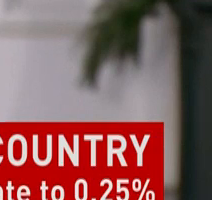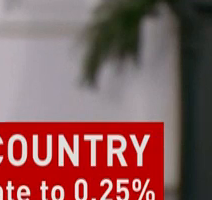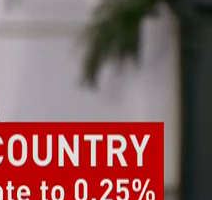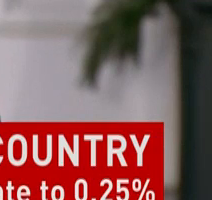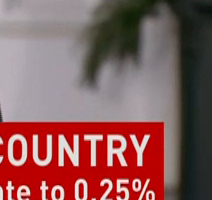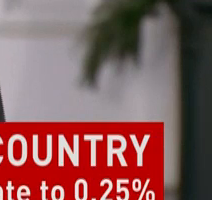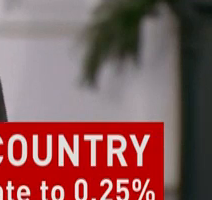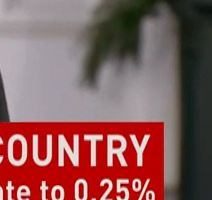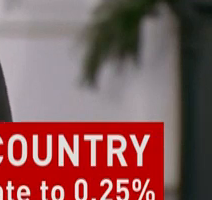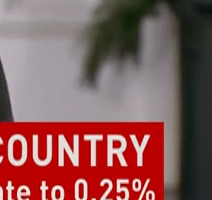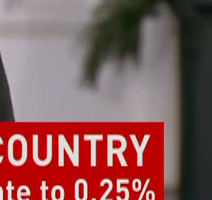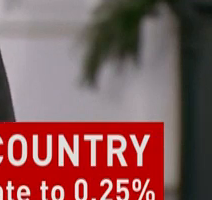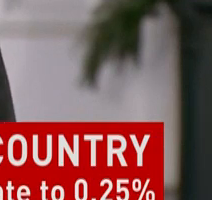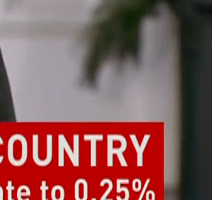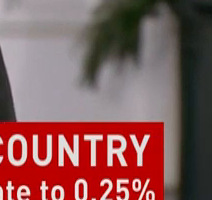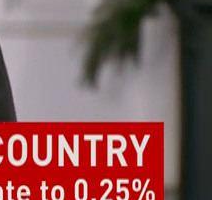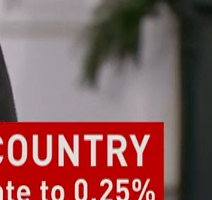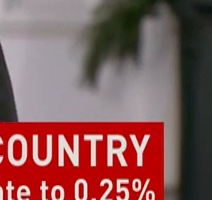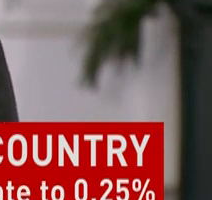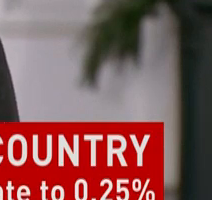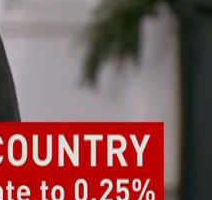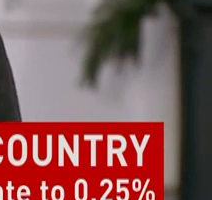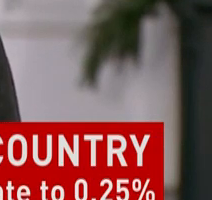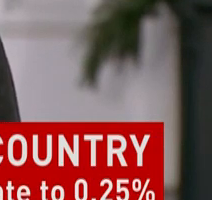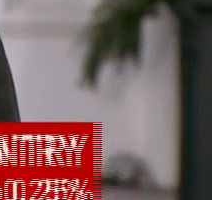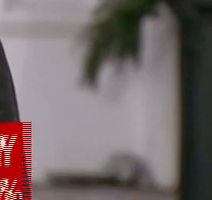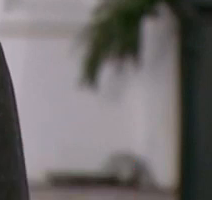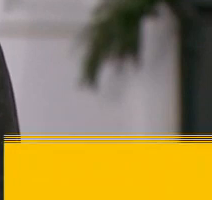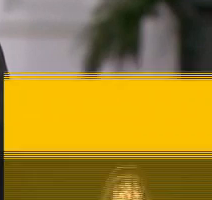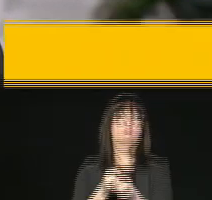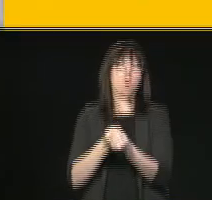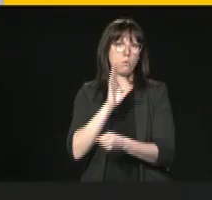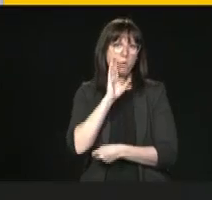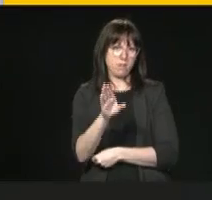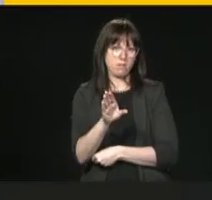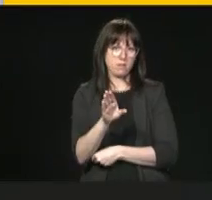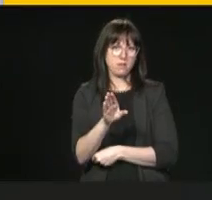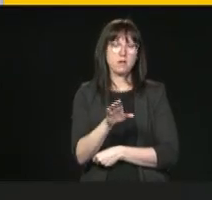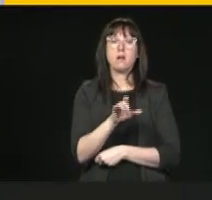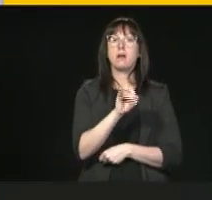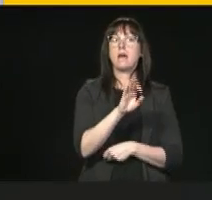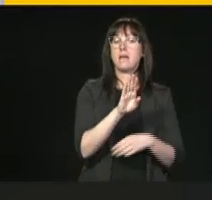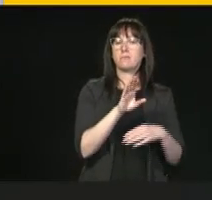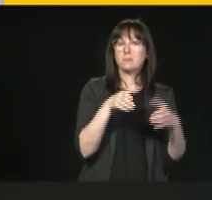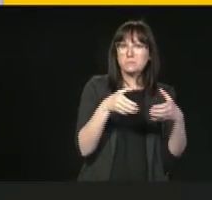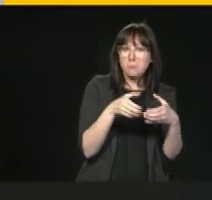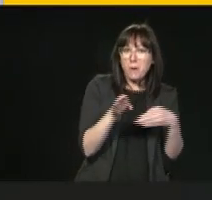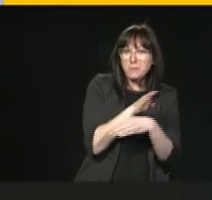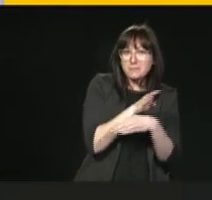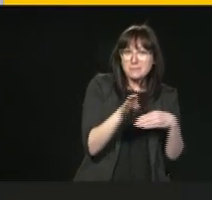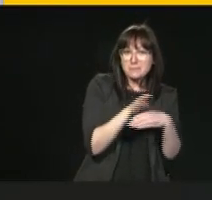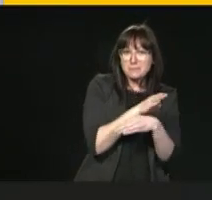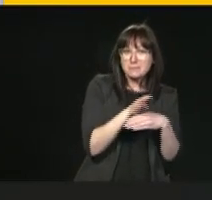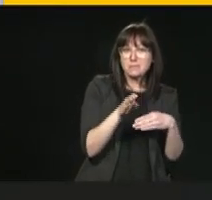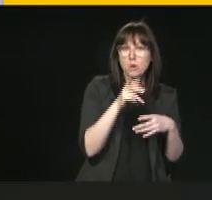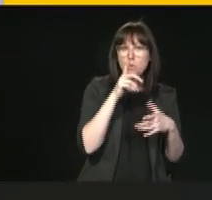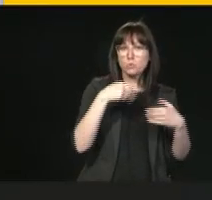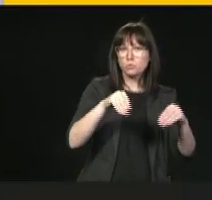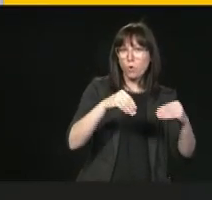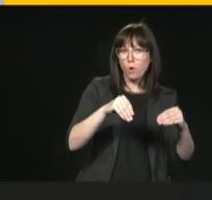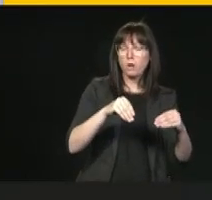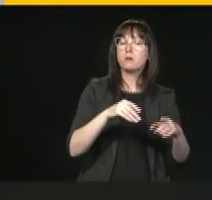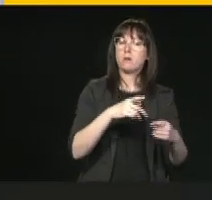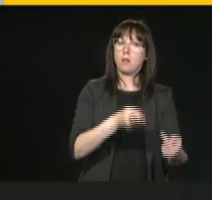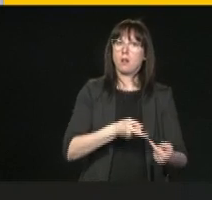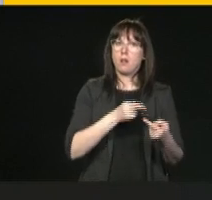Benefit will still be there to help you. We also know that for small storefront businesses, they're struggling